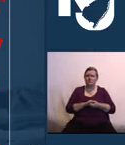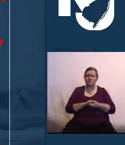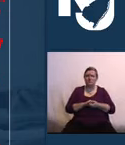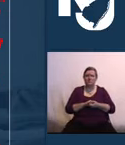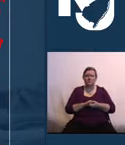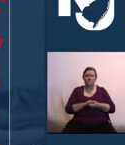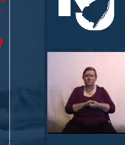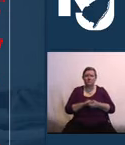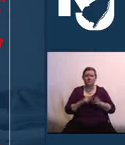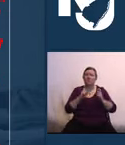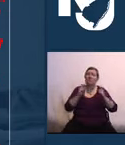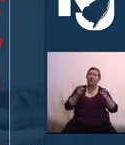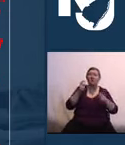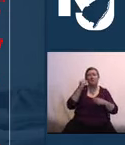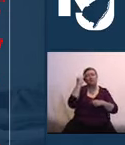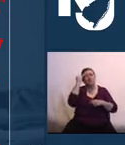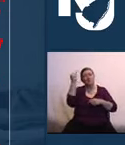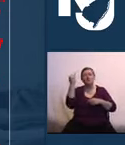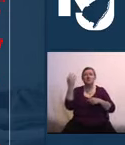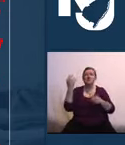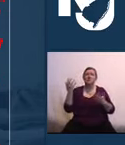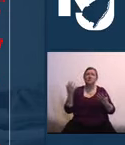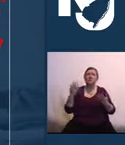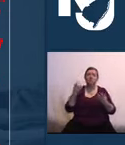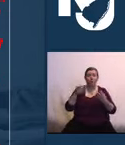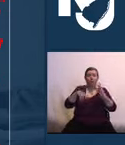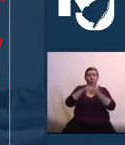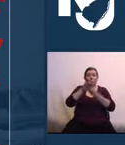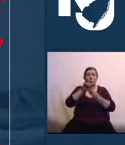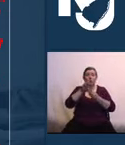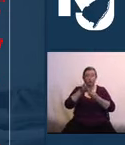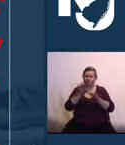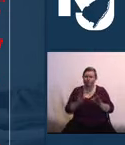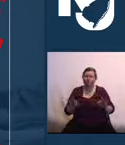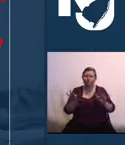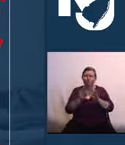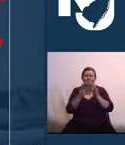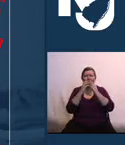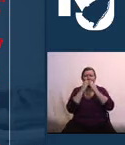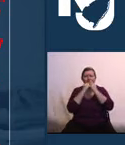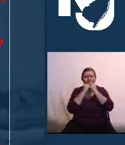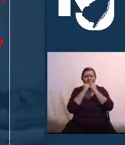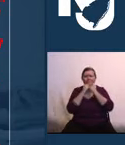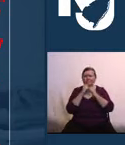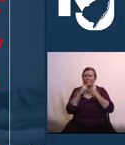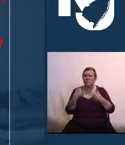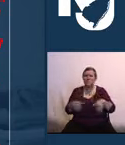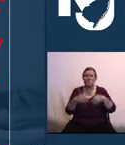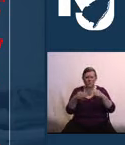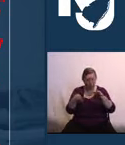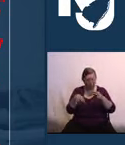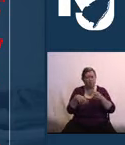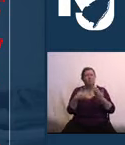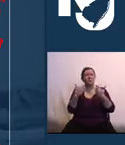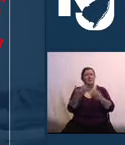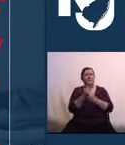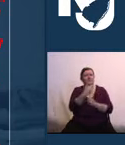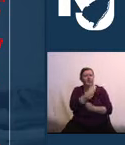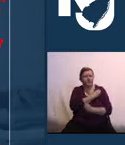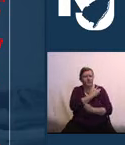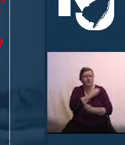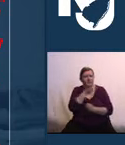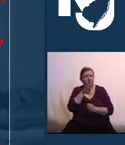very good picture of the importance of the boosters. So with that, we still urge you to get your booster shot. We still have